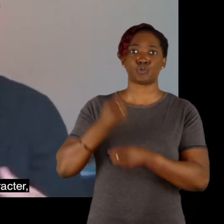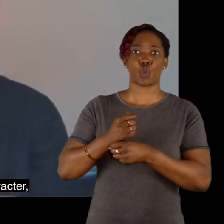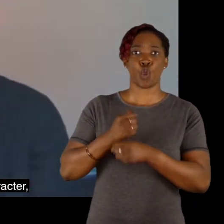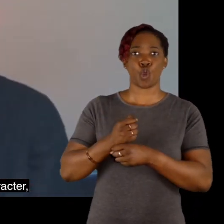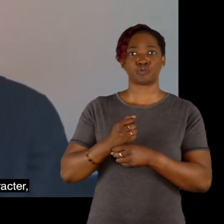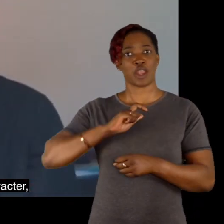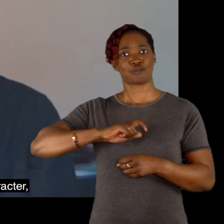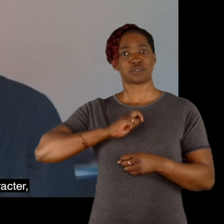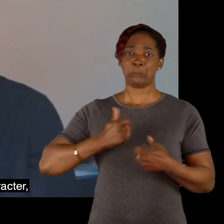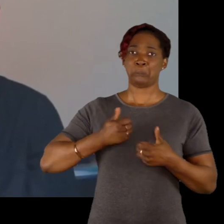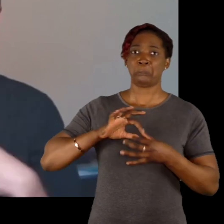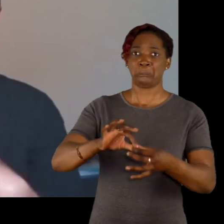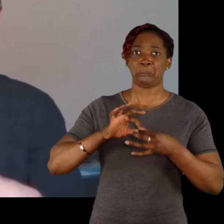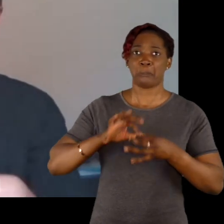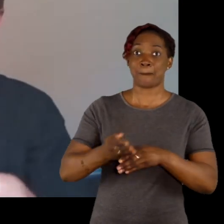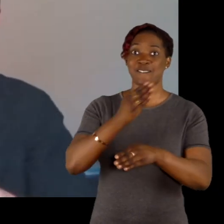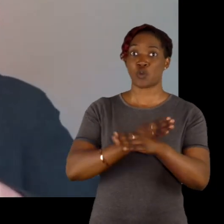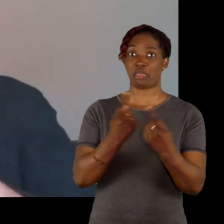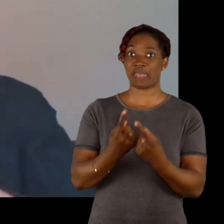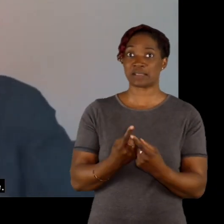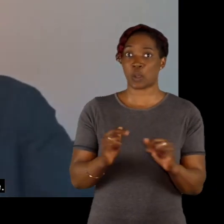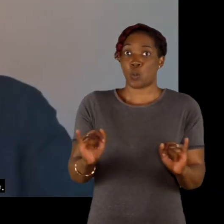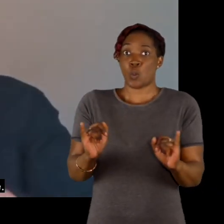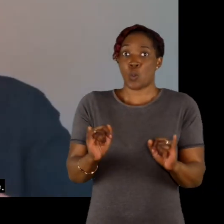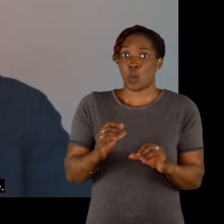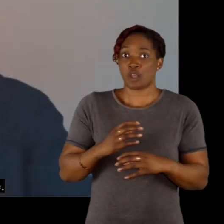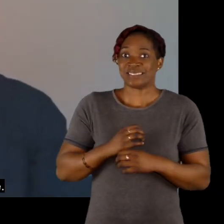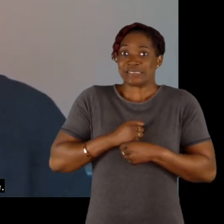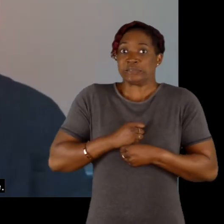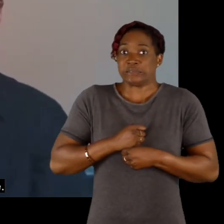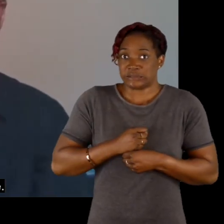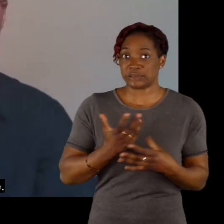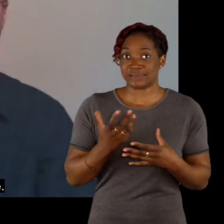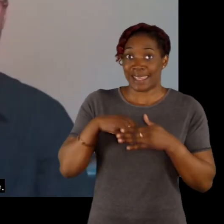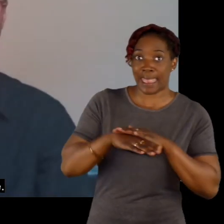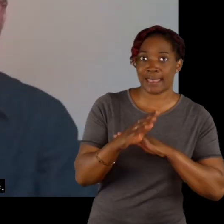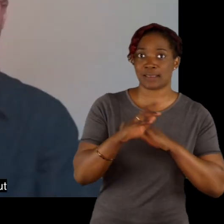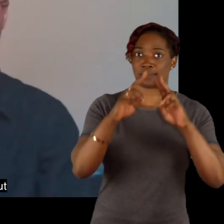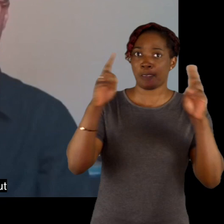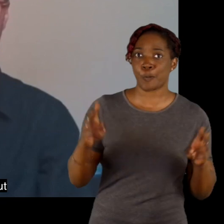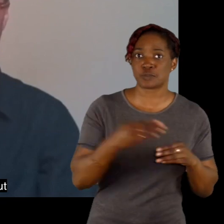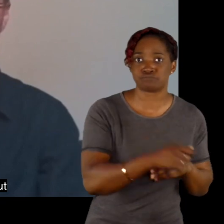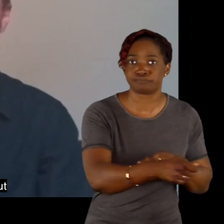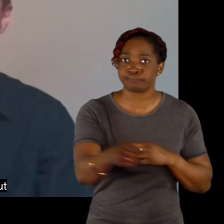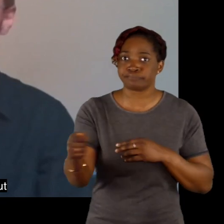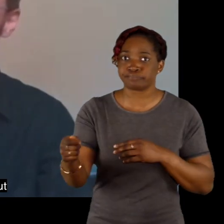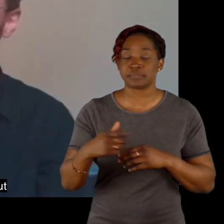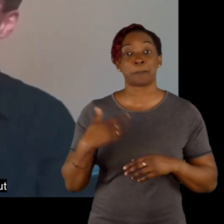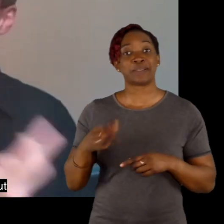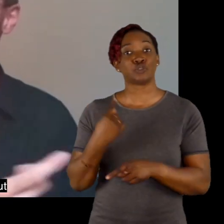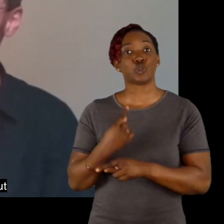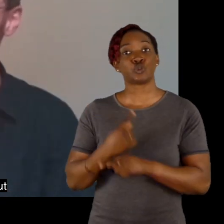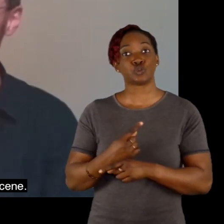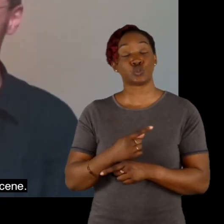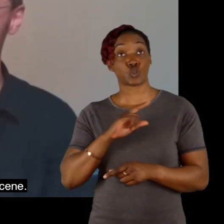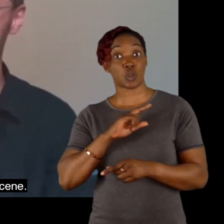George as a character a little bit to the audience before things get a little bit more tense when he gets into the house. And so I'll talk a little